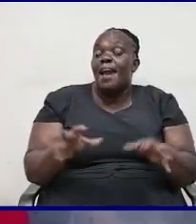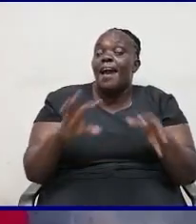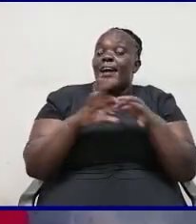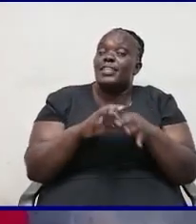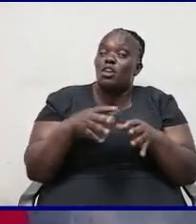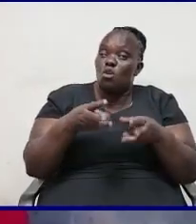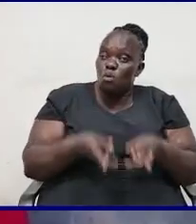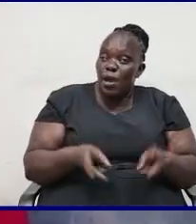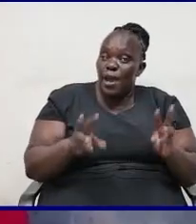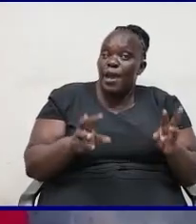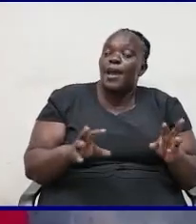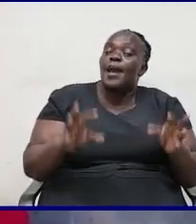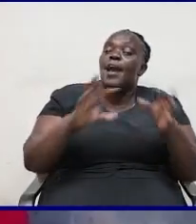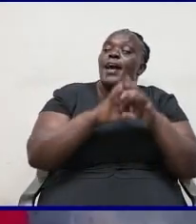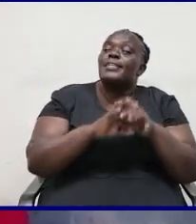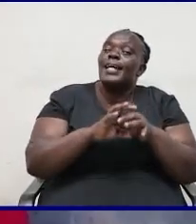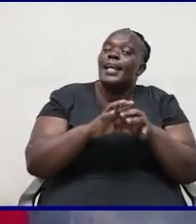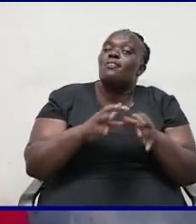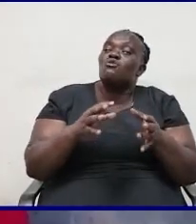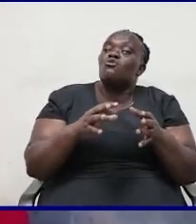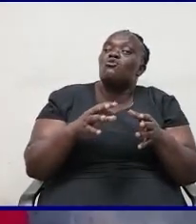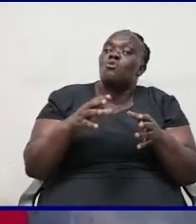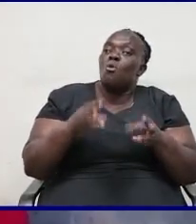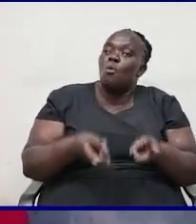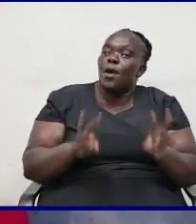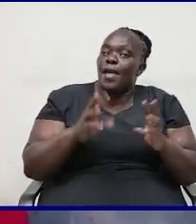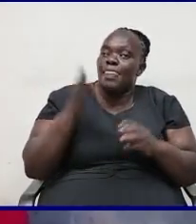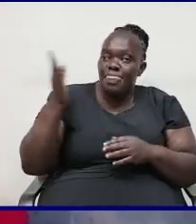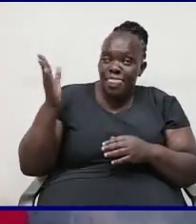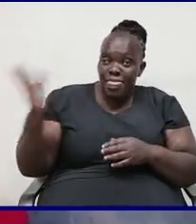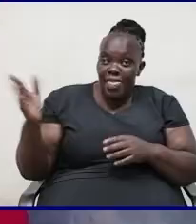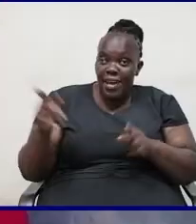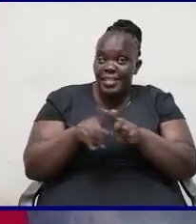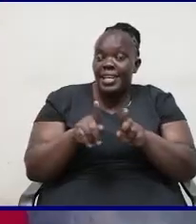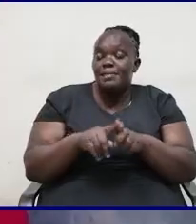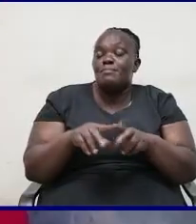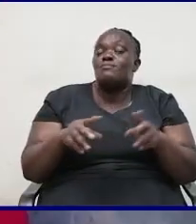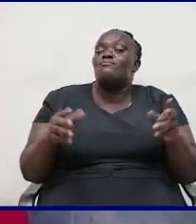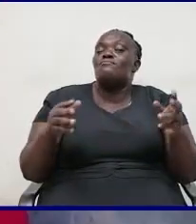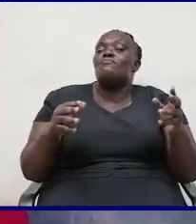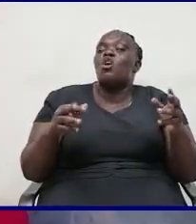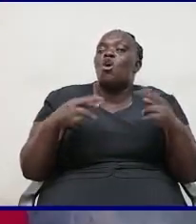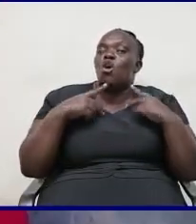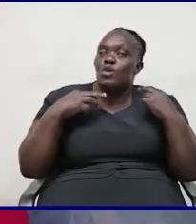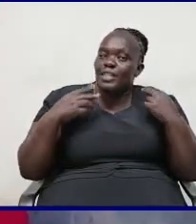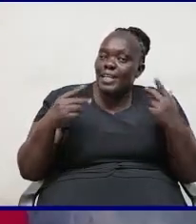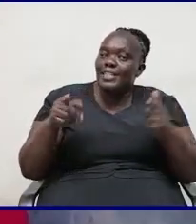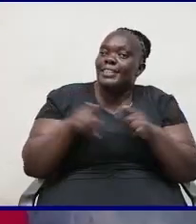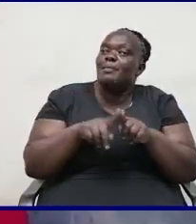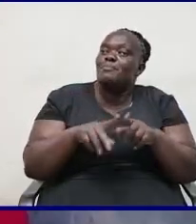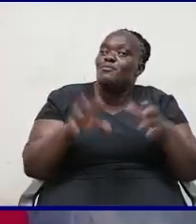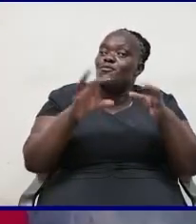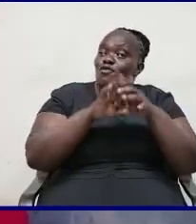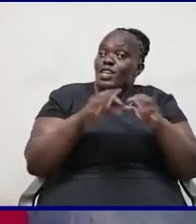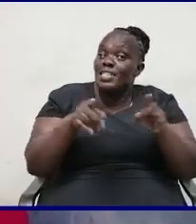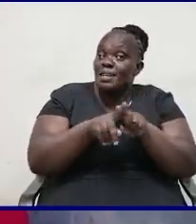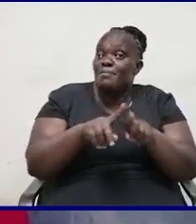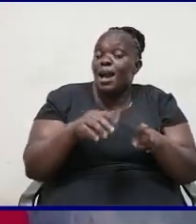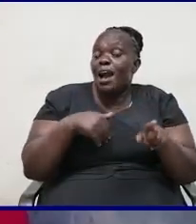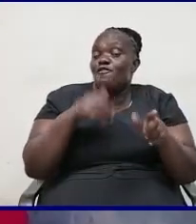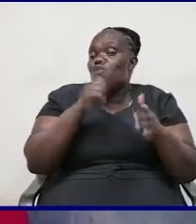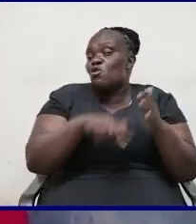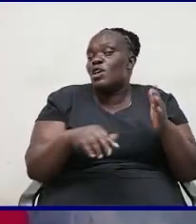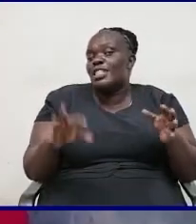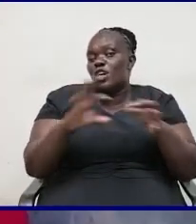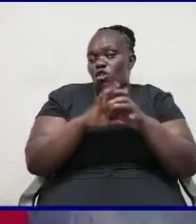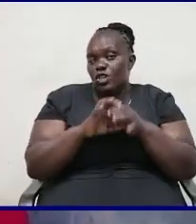cultural aspect. So the cultural aspect will be retained. So we'll actually have the hospitality aspect. We'll have the cultural aspect. We'll also have, it